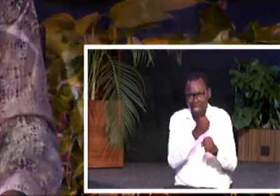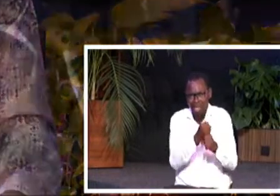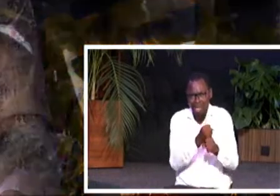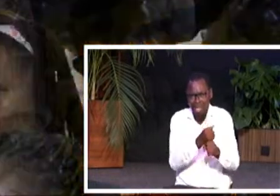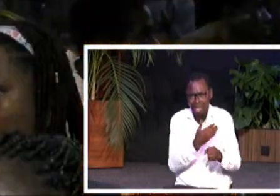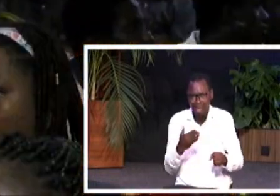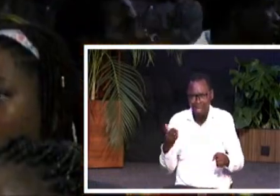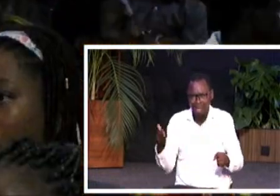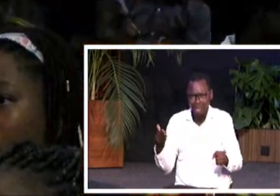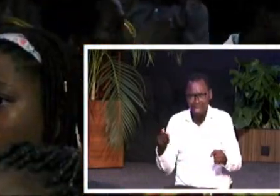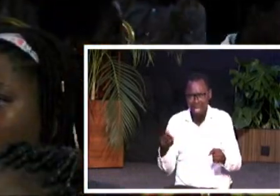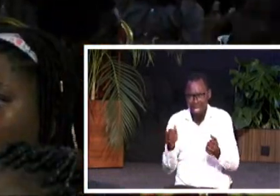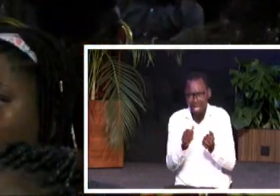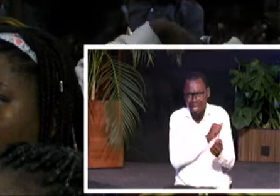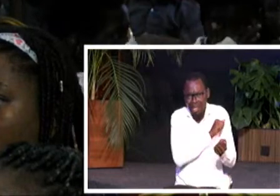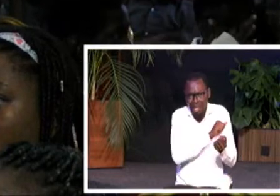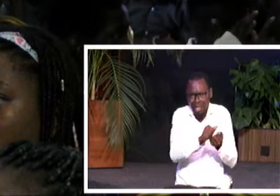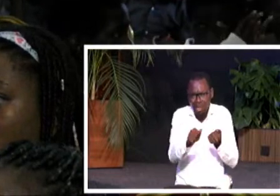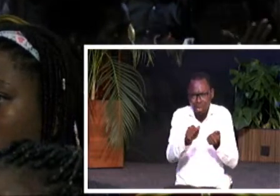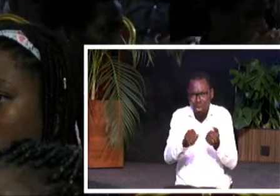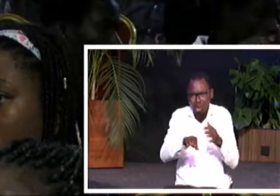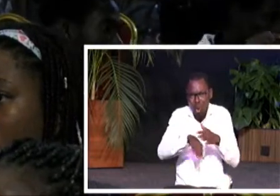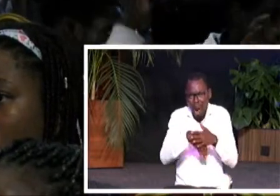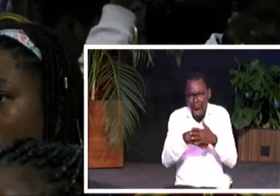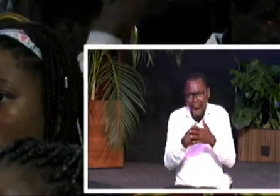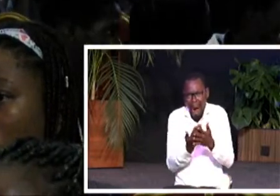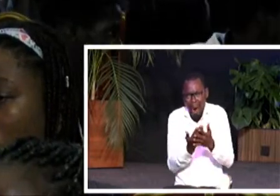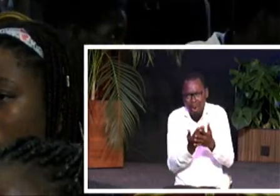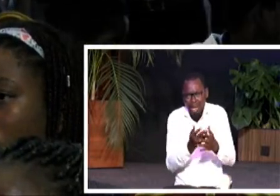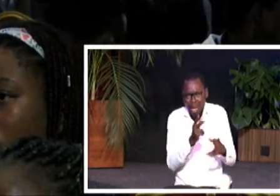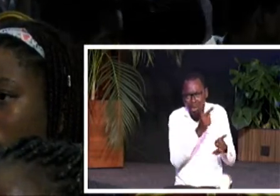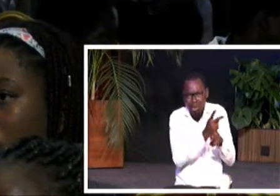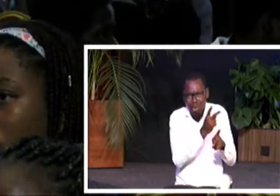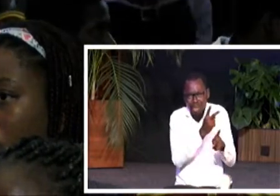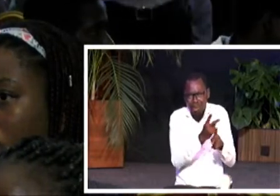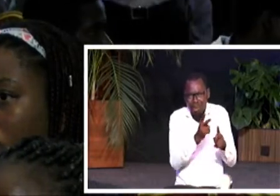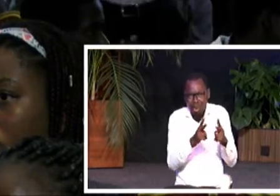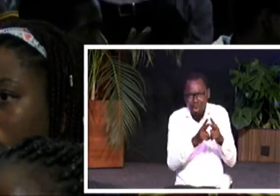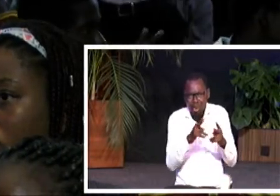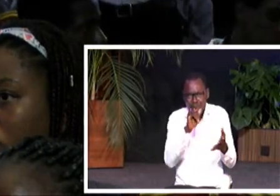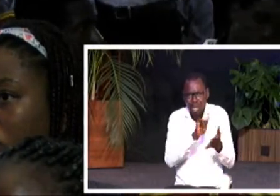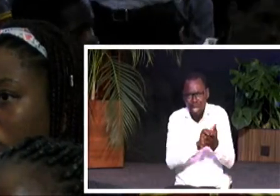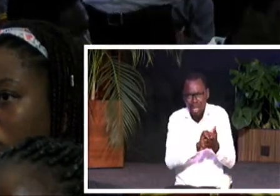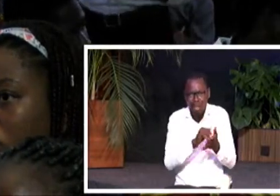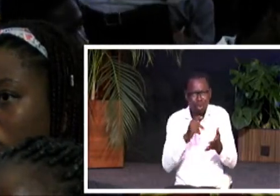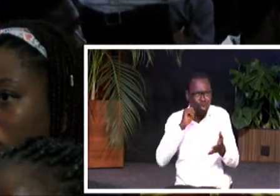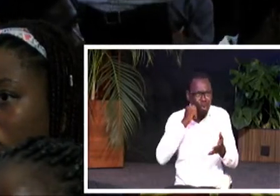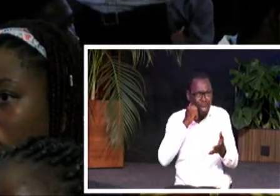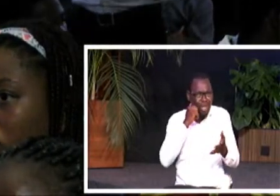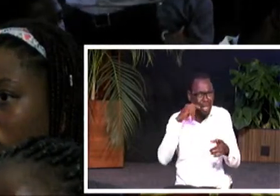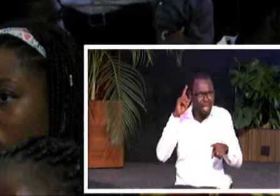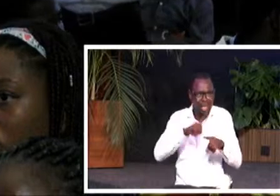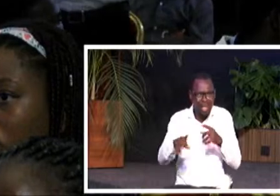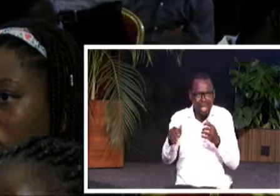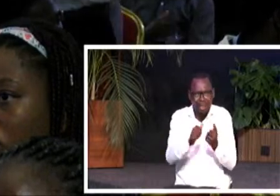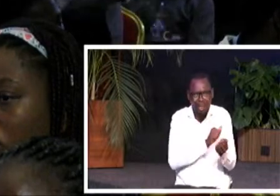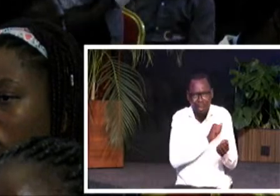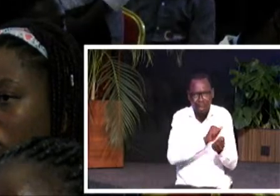products. How do you overcome this without using harmful chemical products in your production?